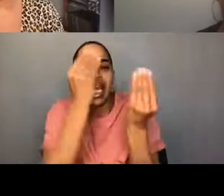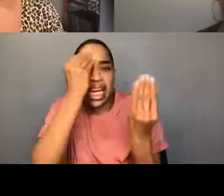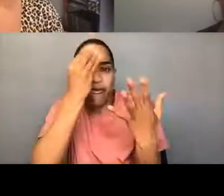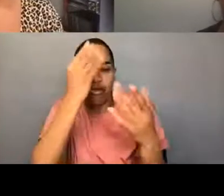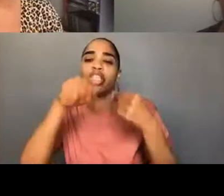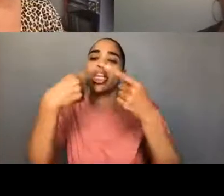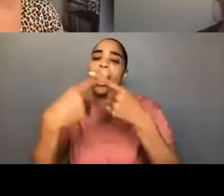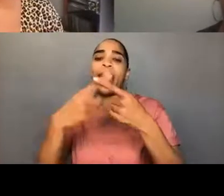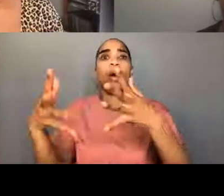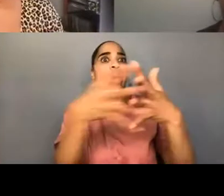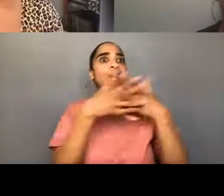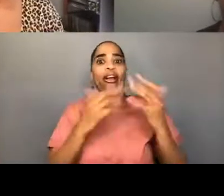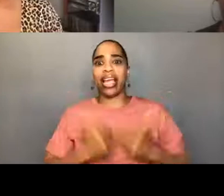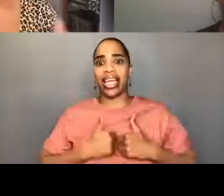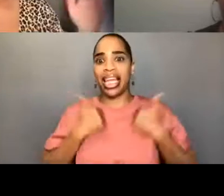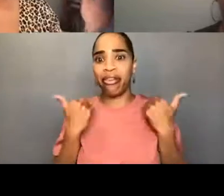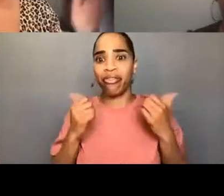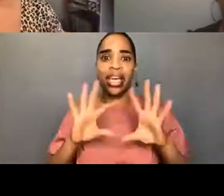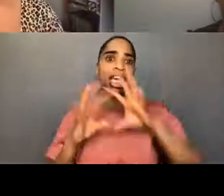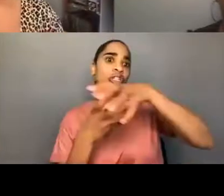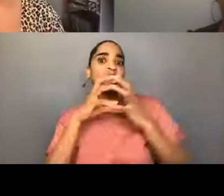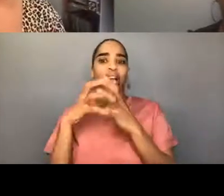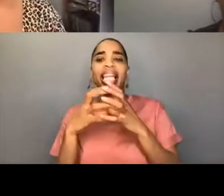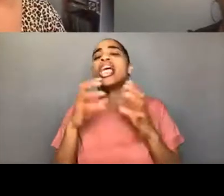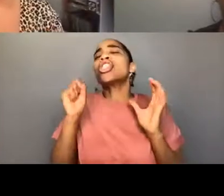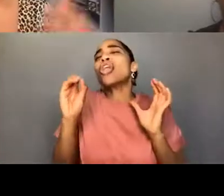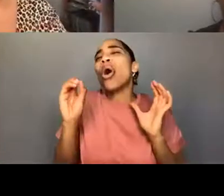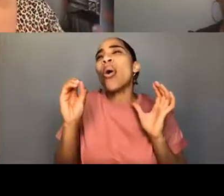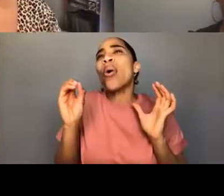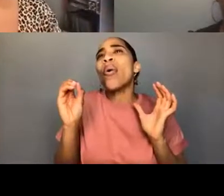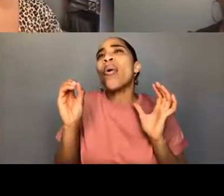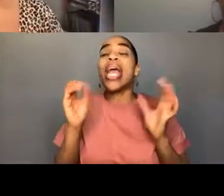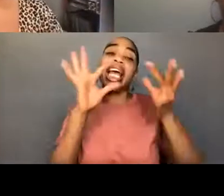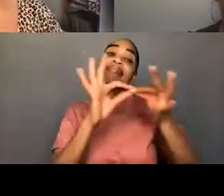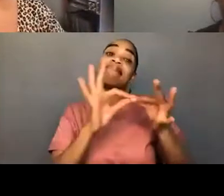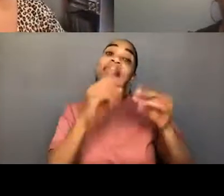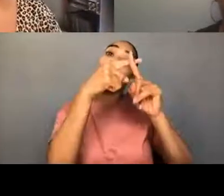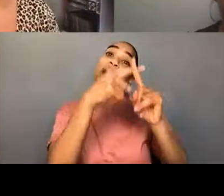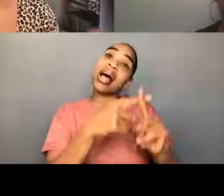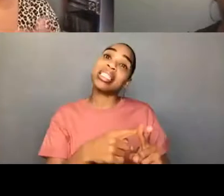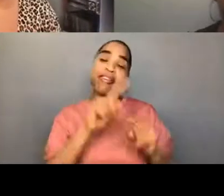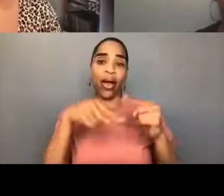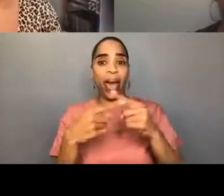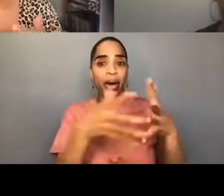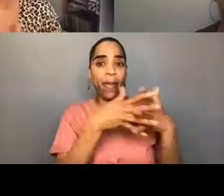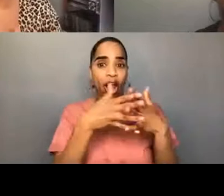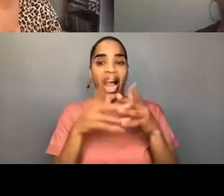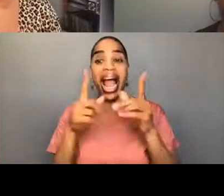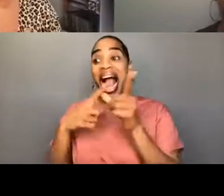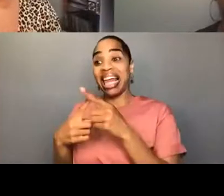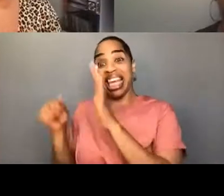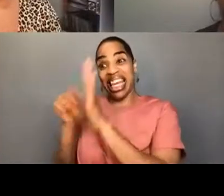exceptionality. So it necessarily plays up the good aspects of our society, and it downplays